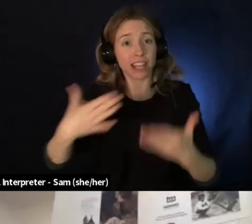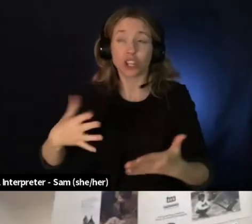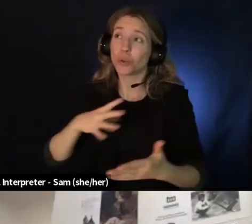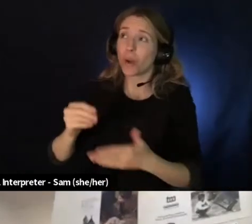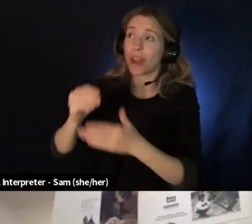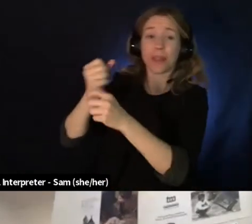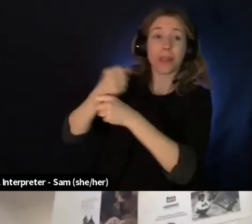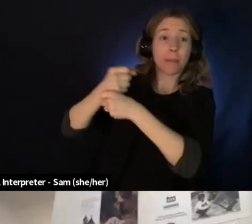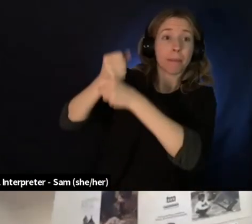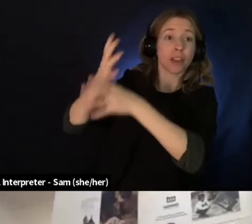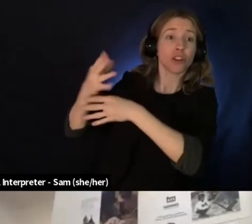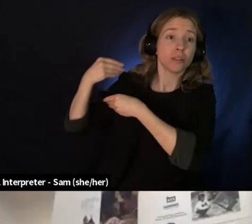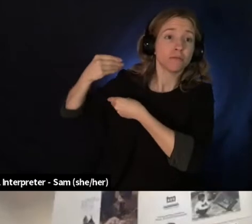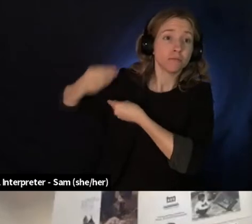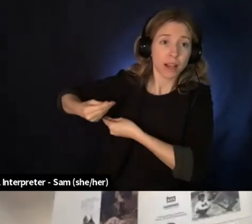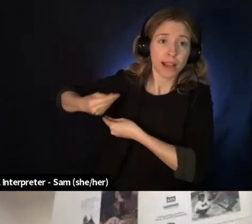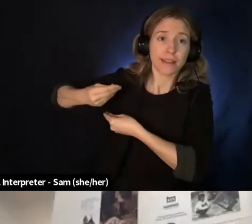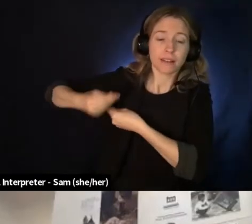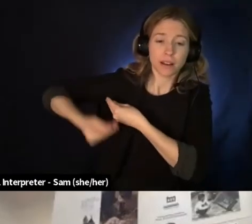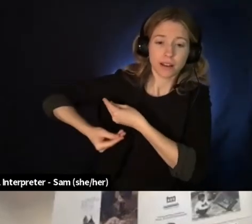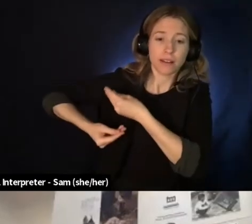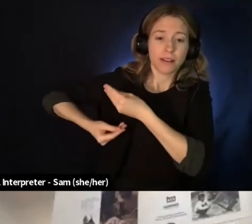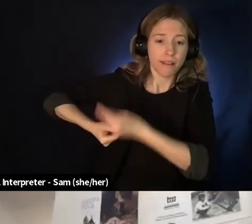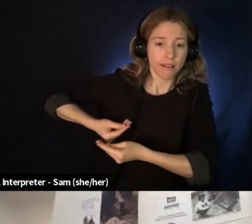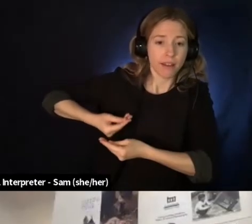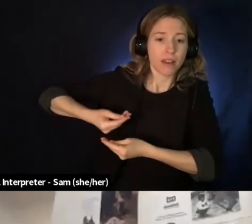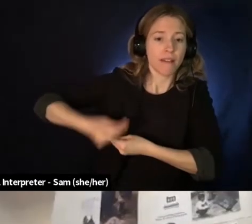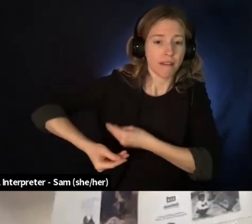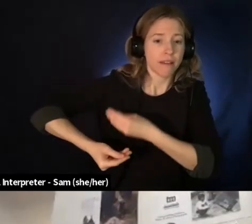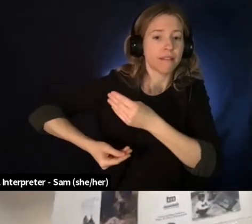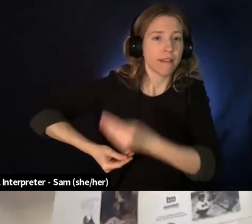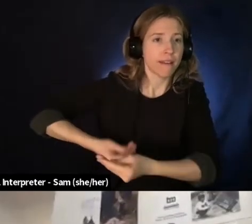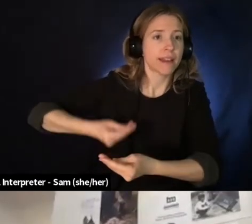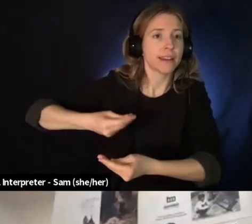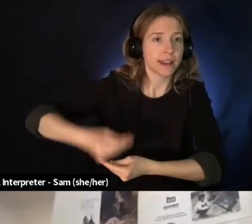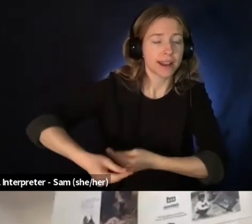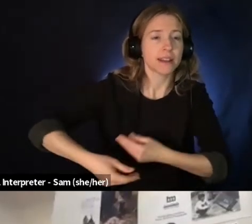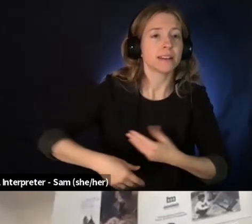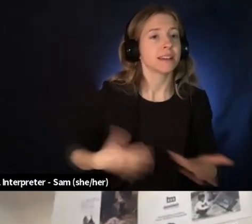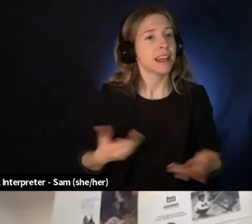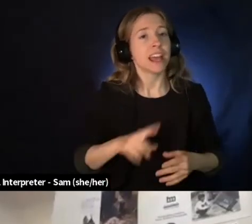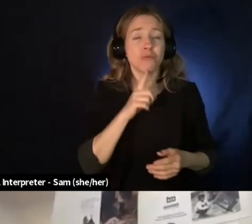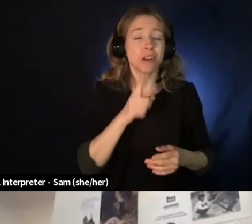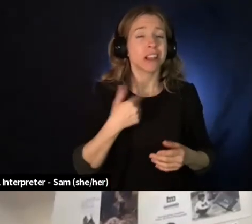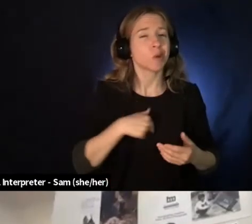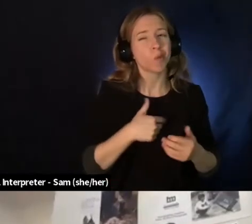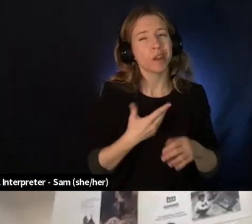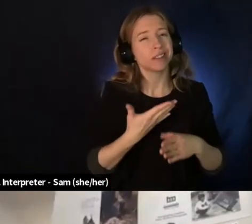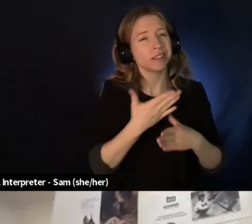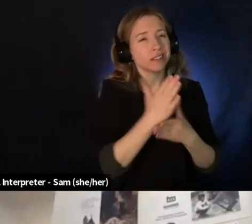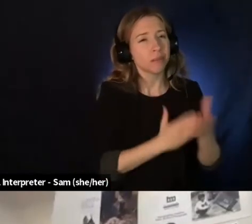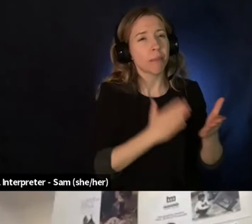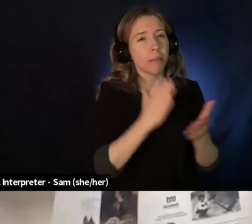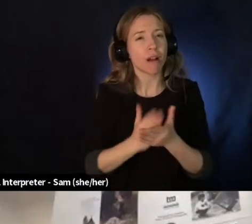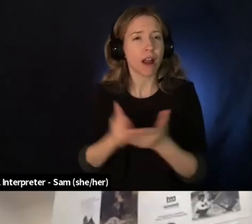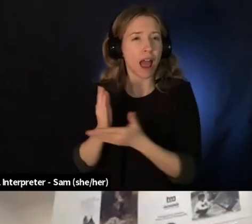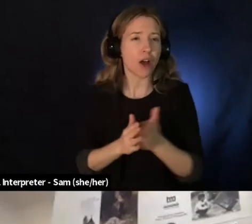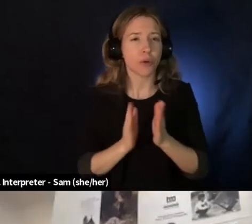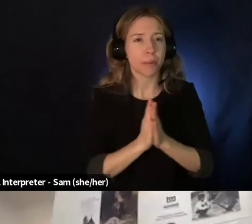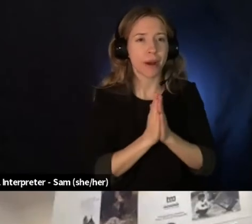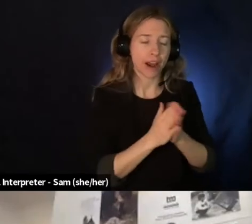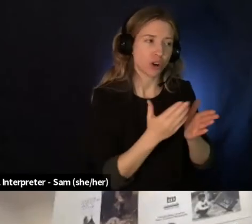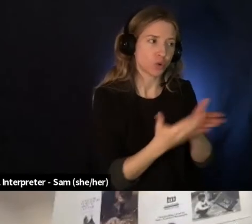by section and section. Because for us, doing the prayer and opening and acknowledgement,